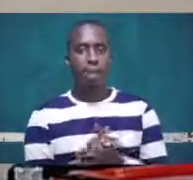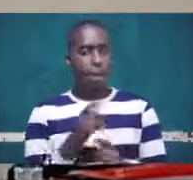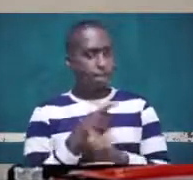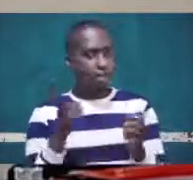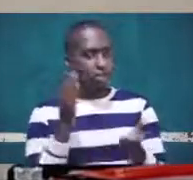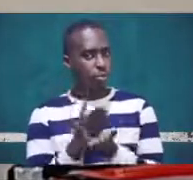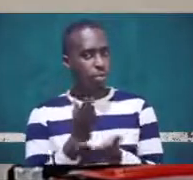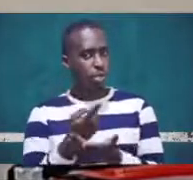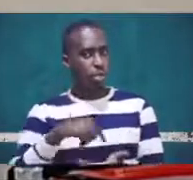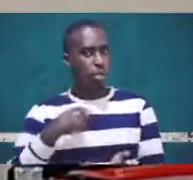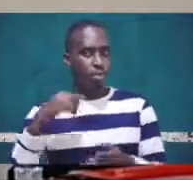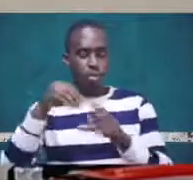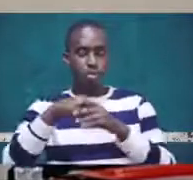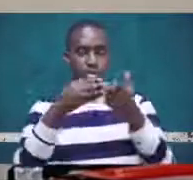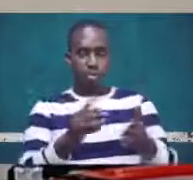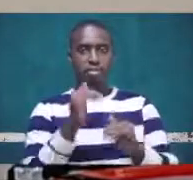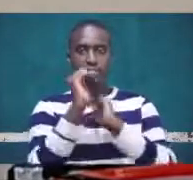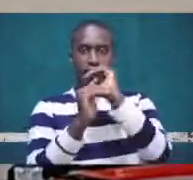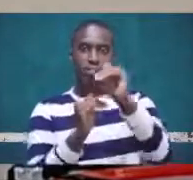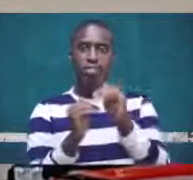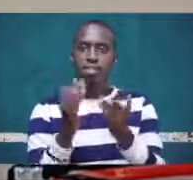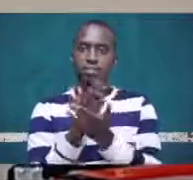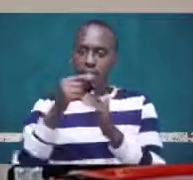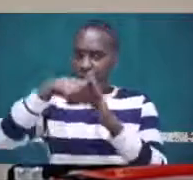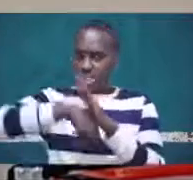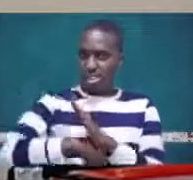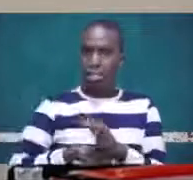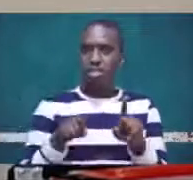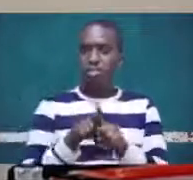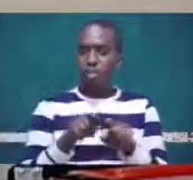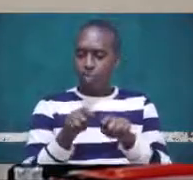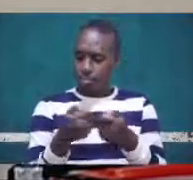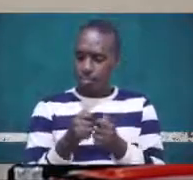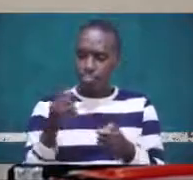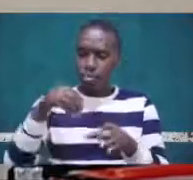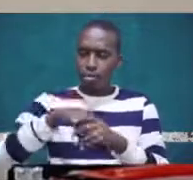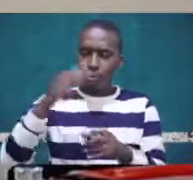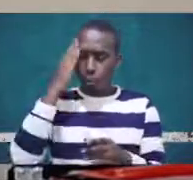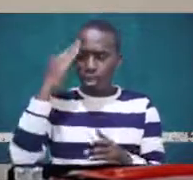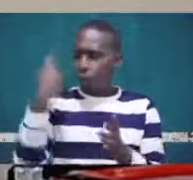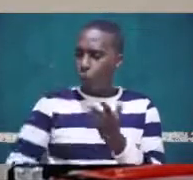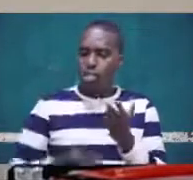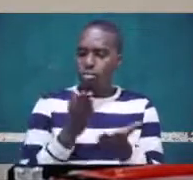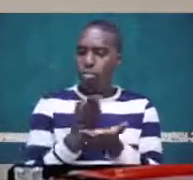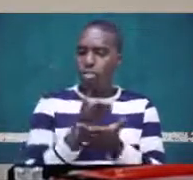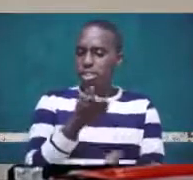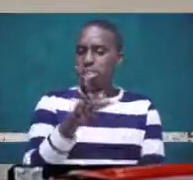But we at this level now go a bit deep inside and break it down. What exactly is this